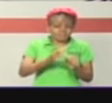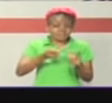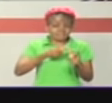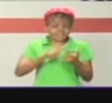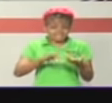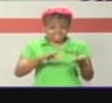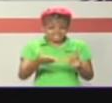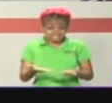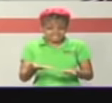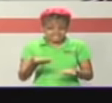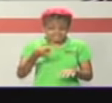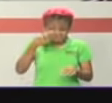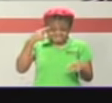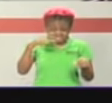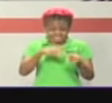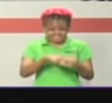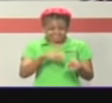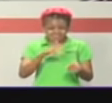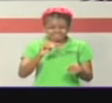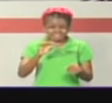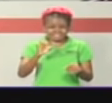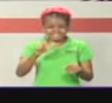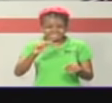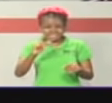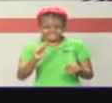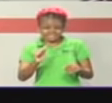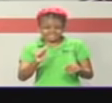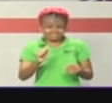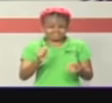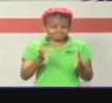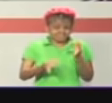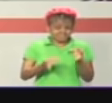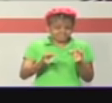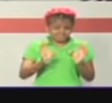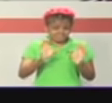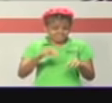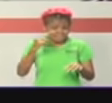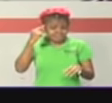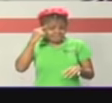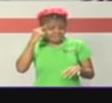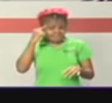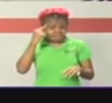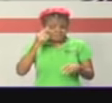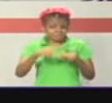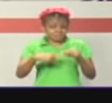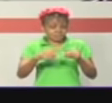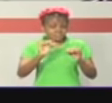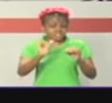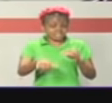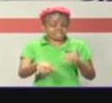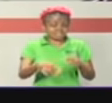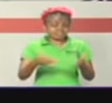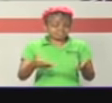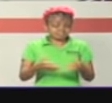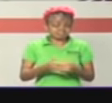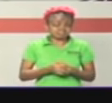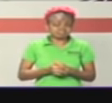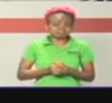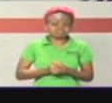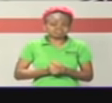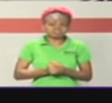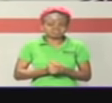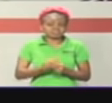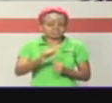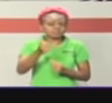variant? And if not, is this going to be considered? Also, with regards to parties and gatherings, has the Ministry been